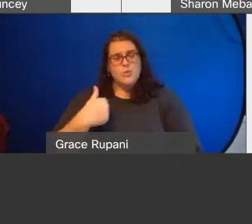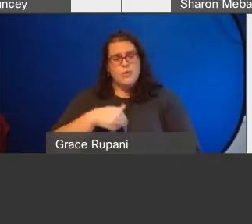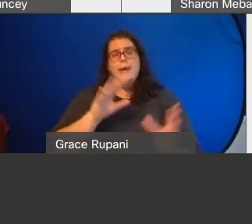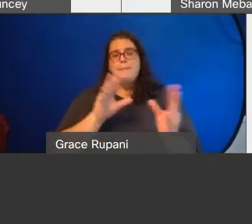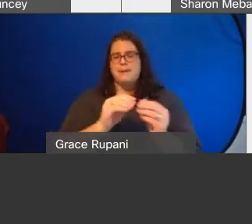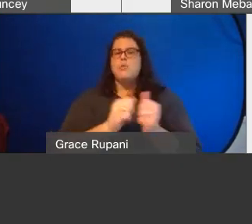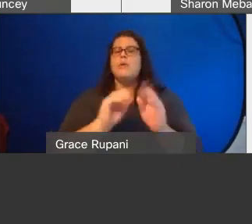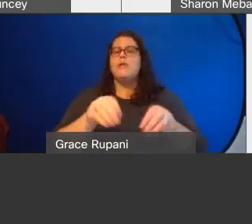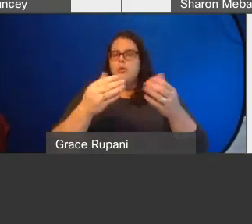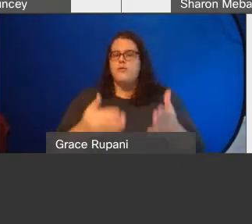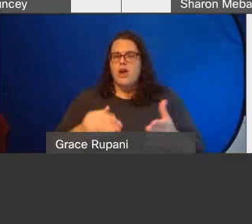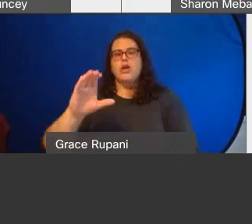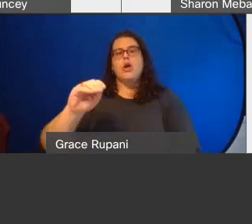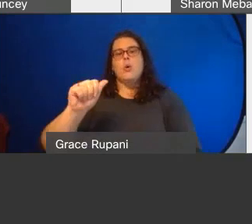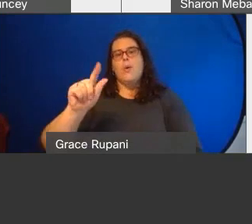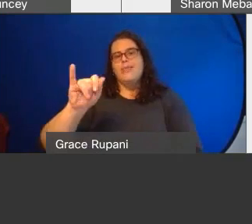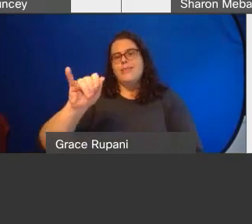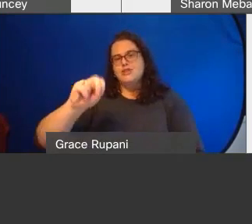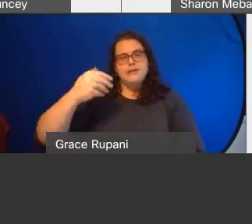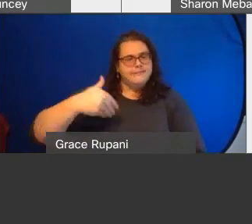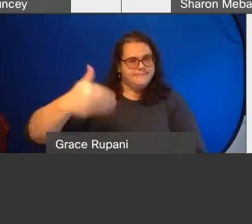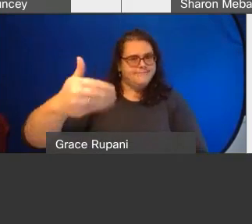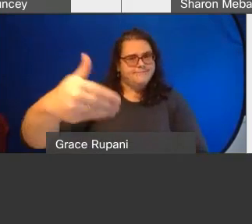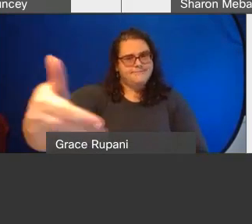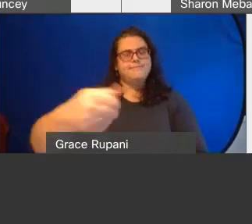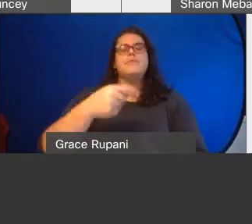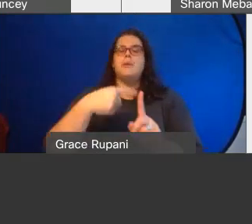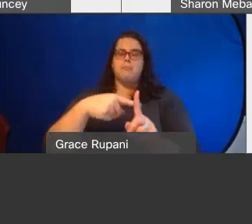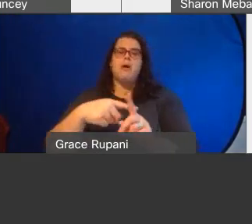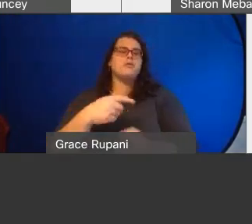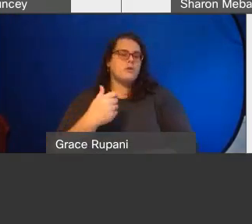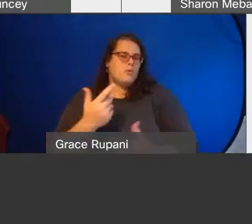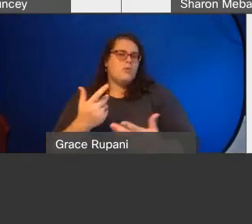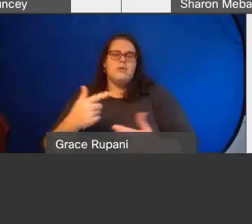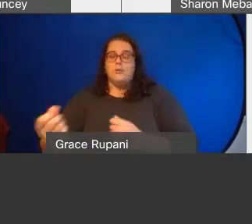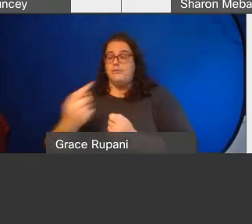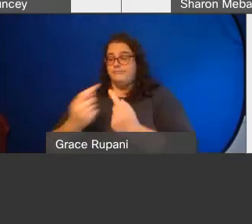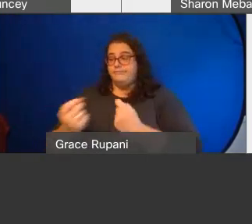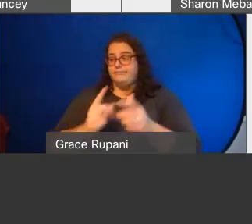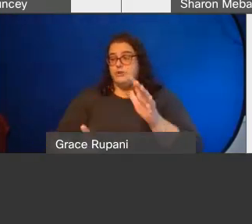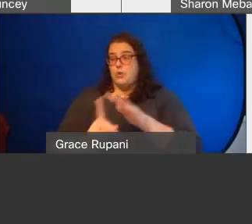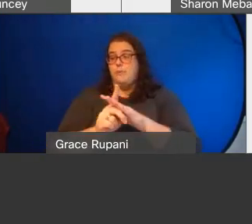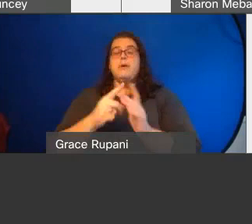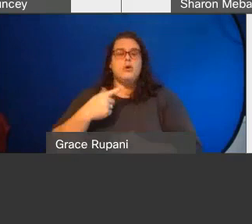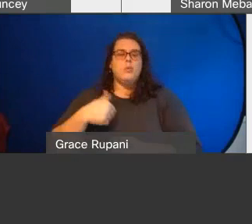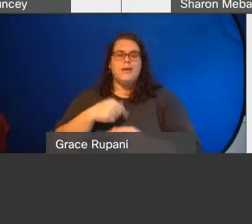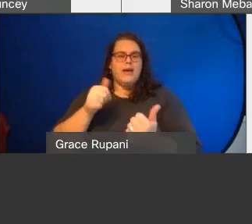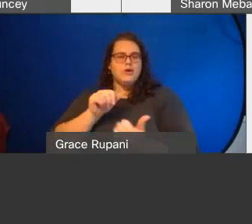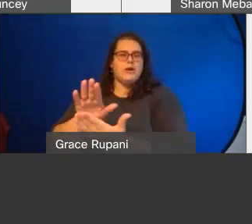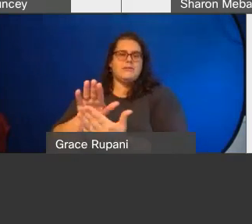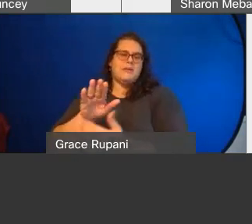regular basis, as well as we take concerns as they come in real time often. So